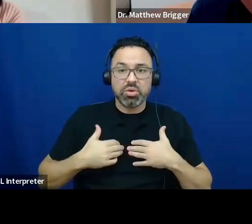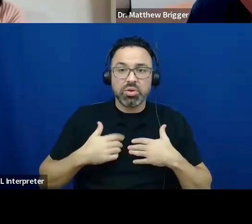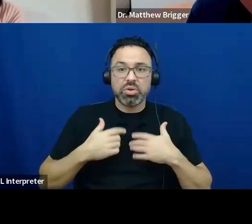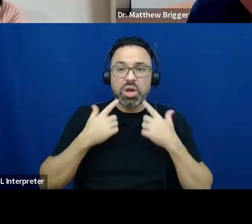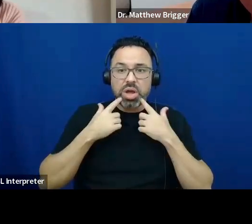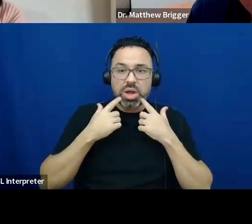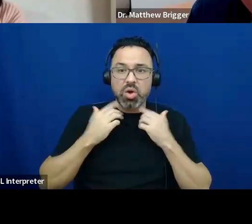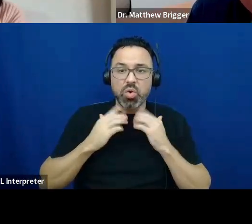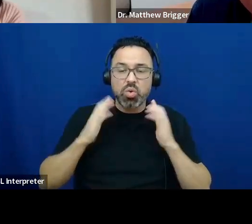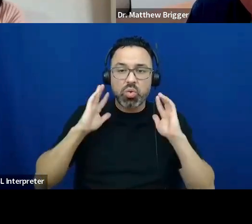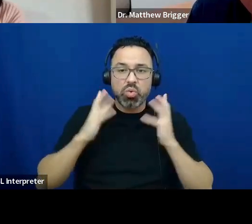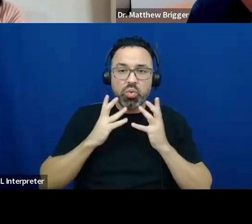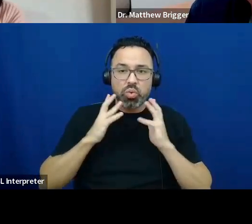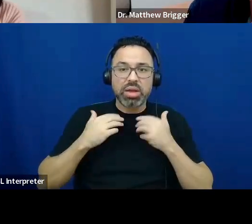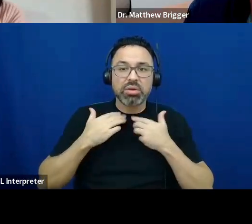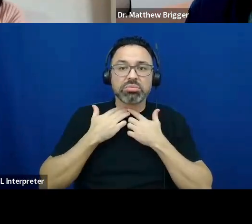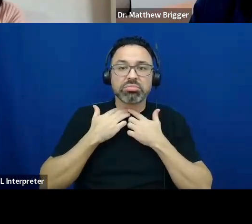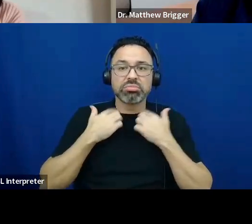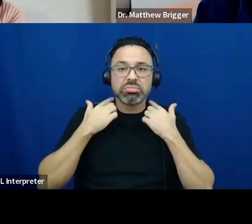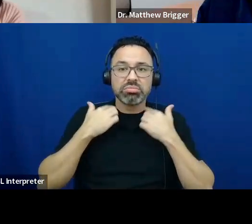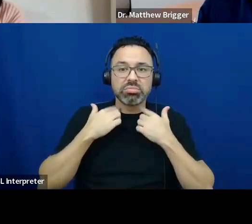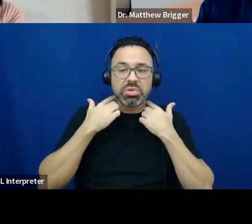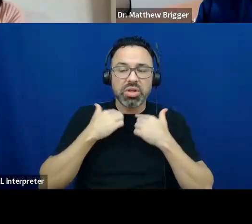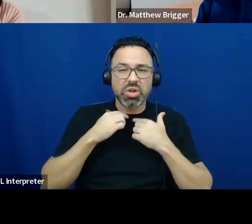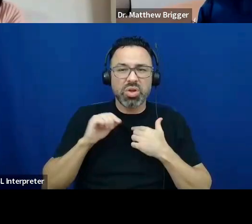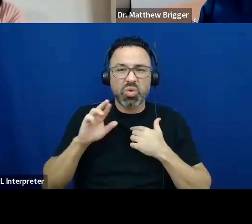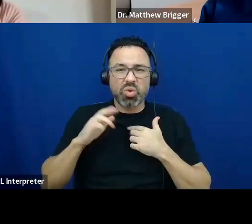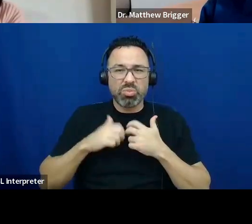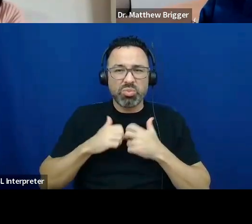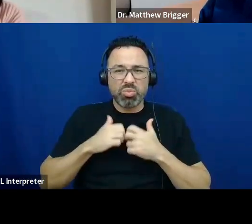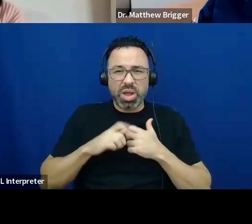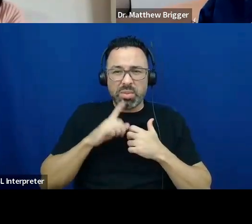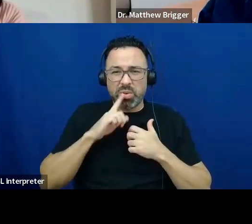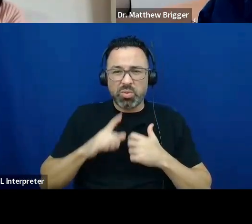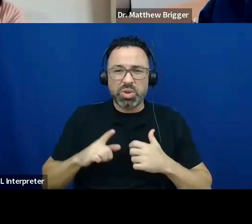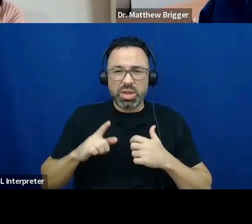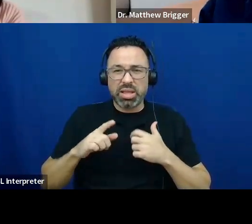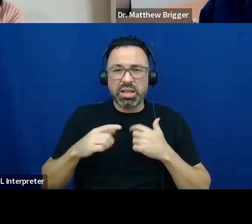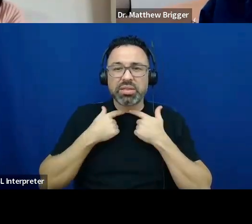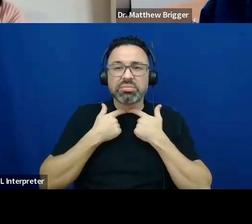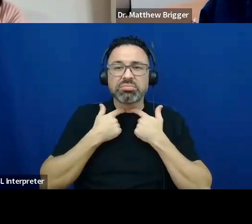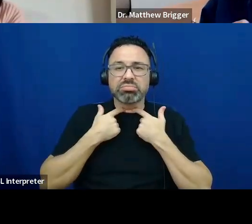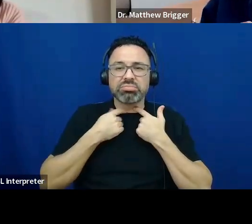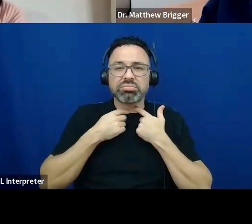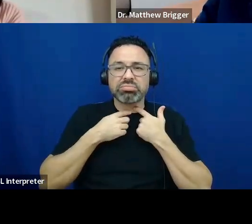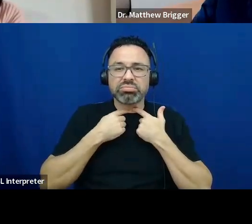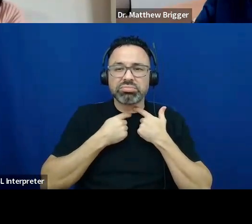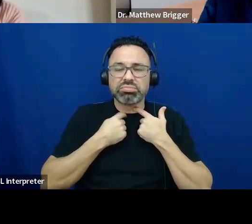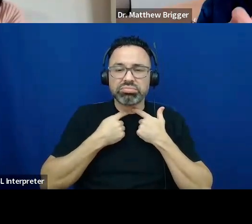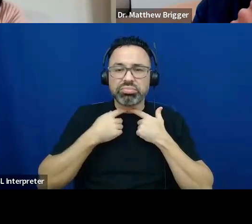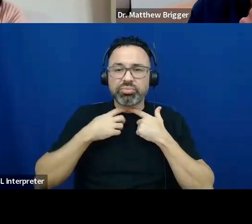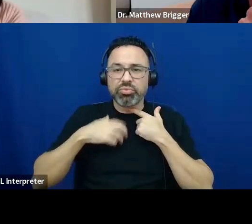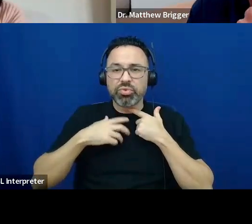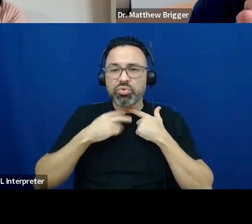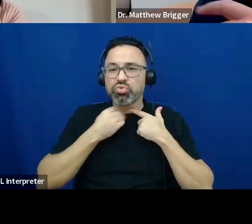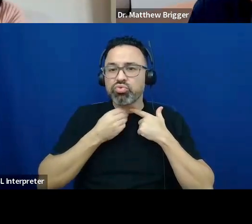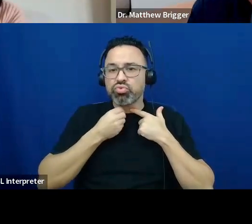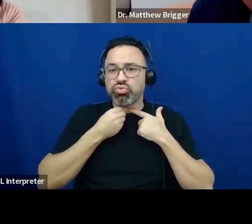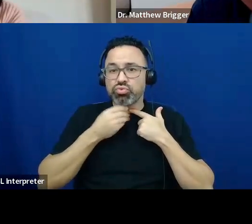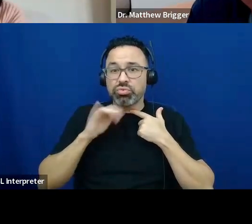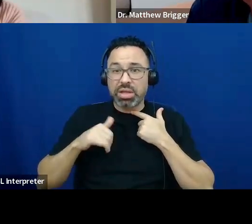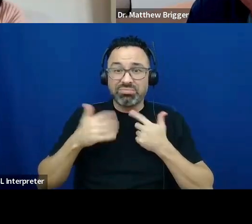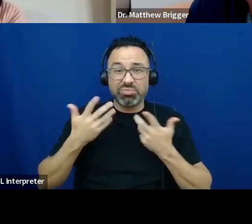around the larynx itself, or is the problem that the tracheostomy secrete that they're suctioning from the